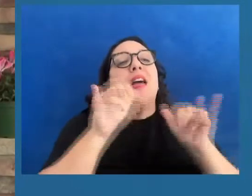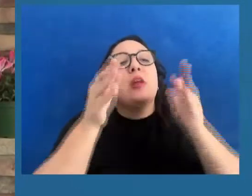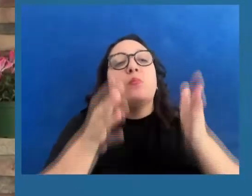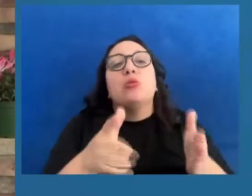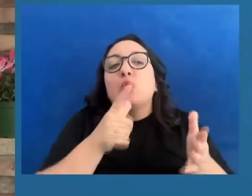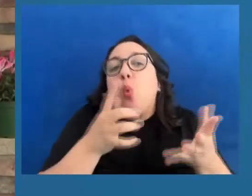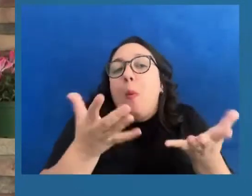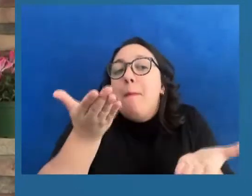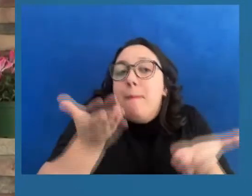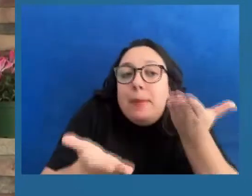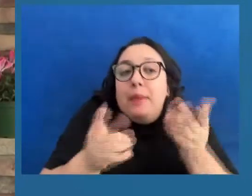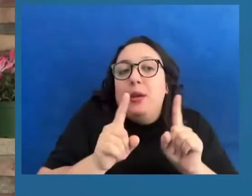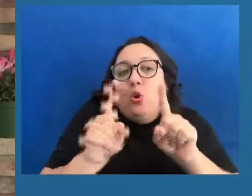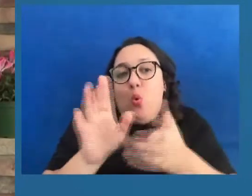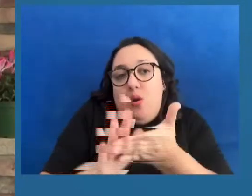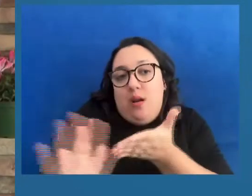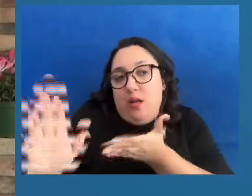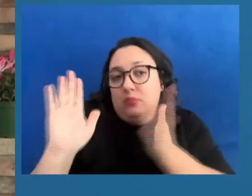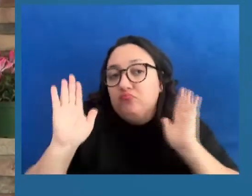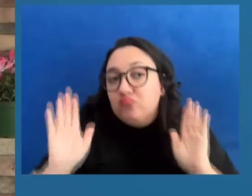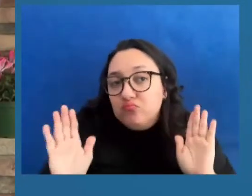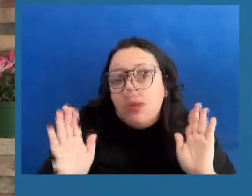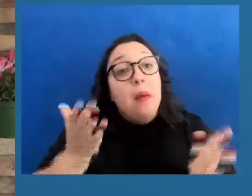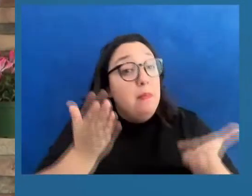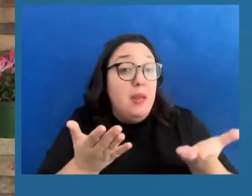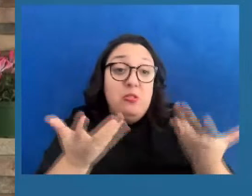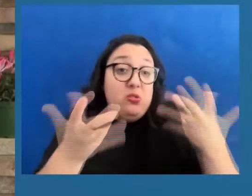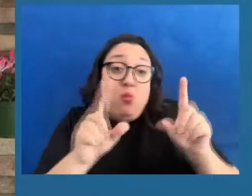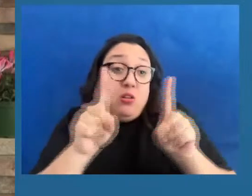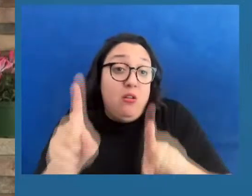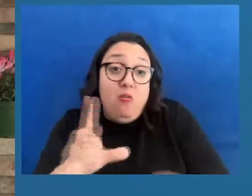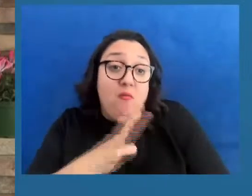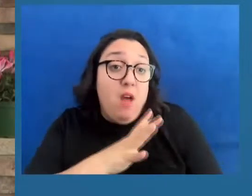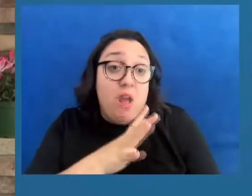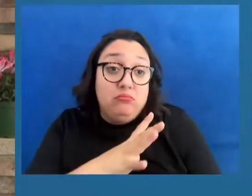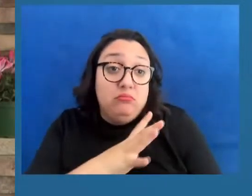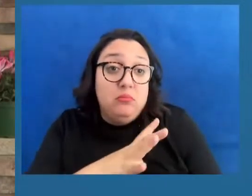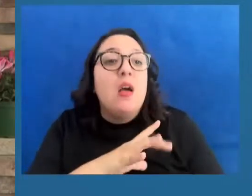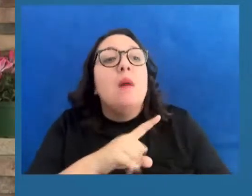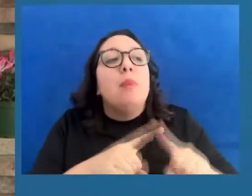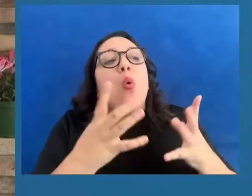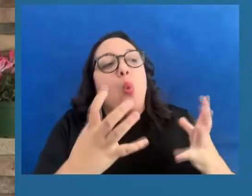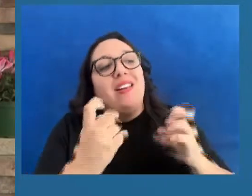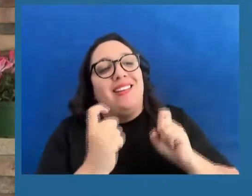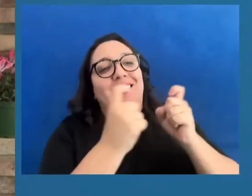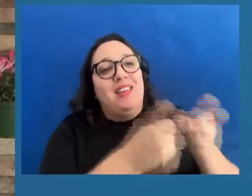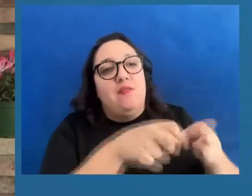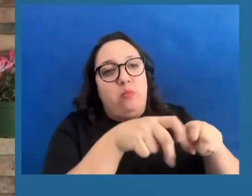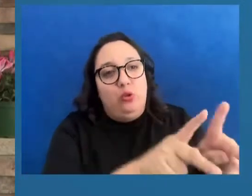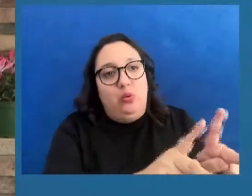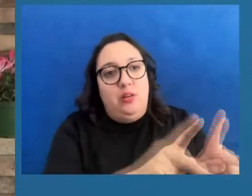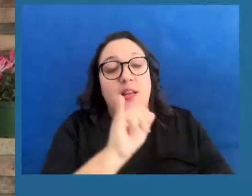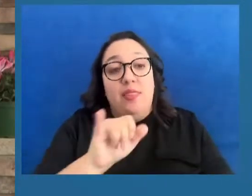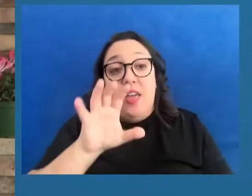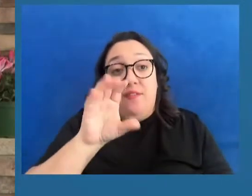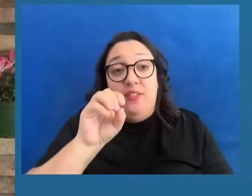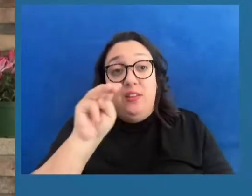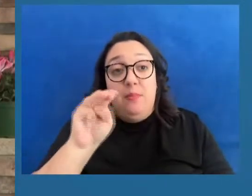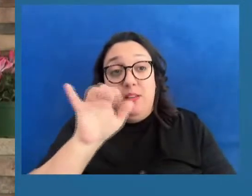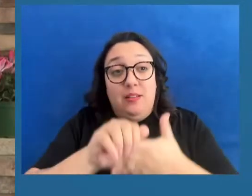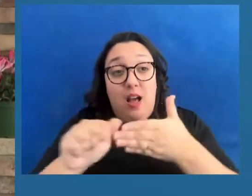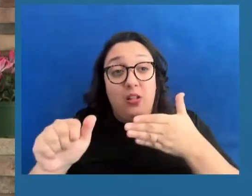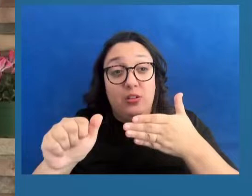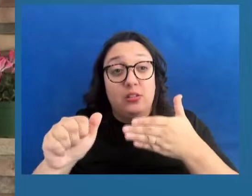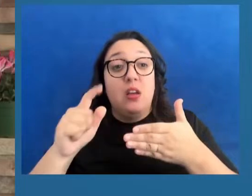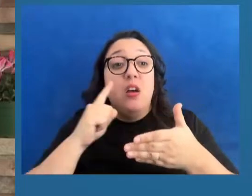at least have the opportunity. And the the fund to support first-time homebuyers with down payments and property tax